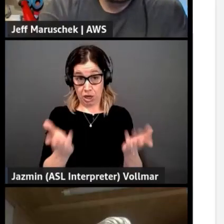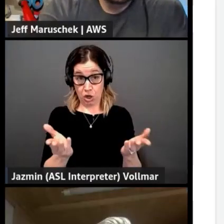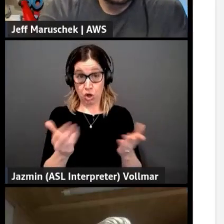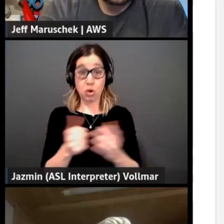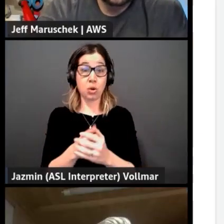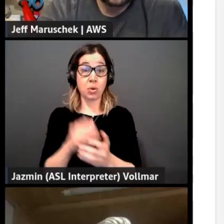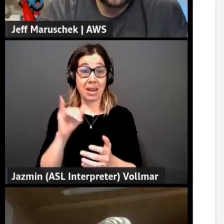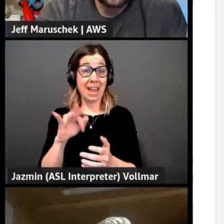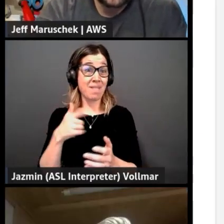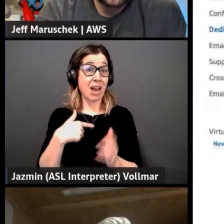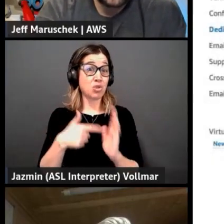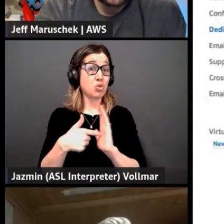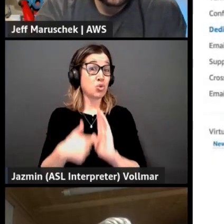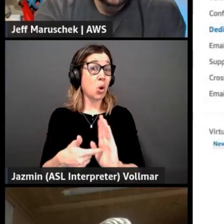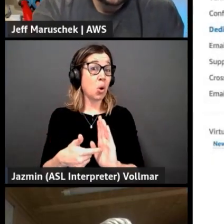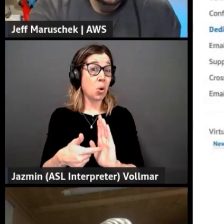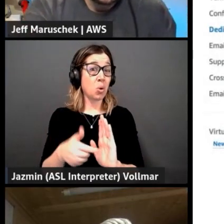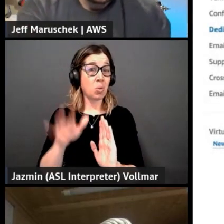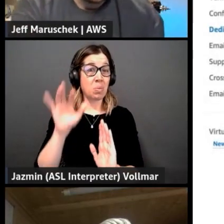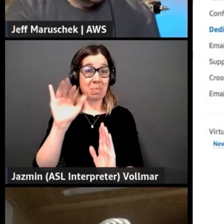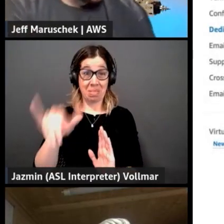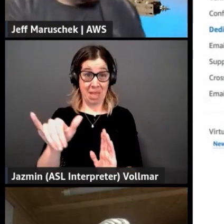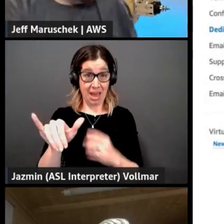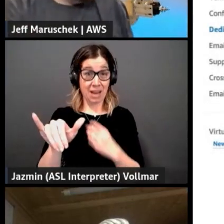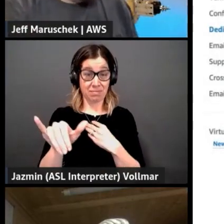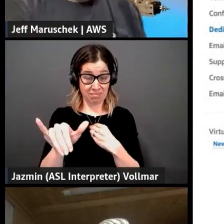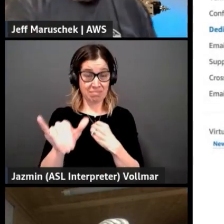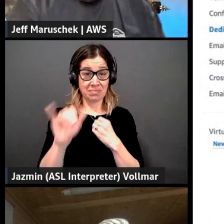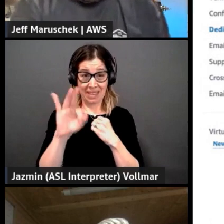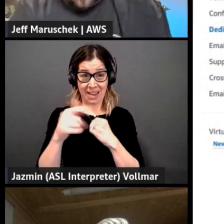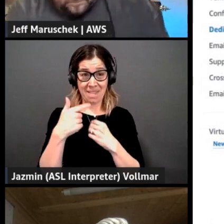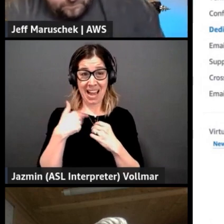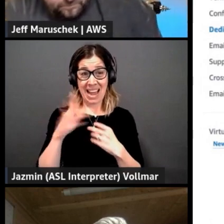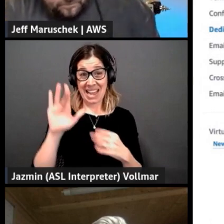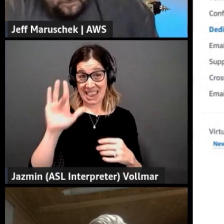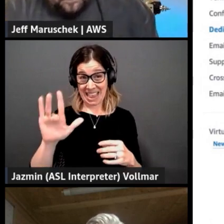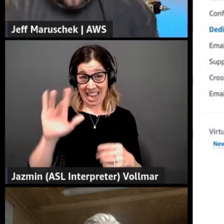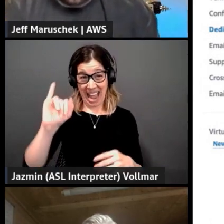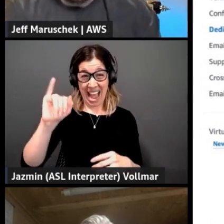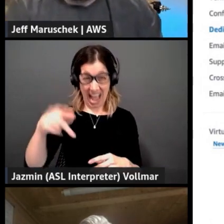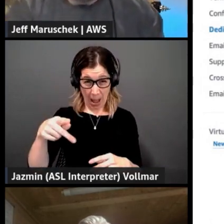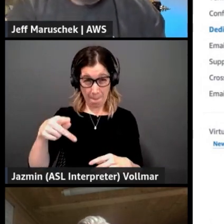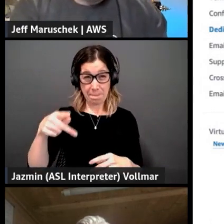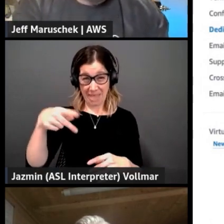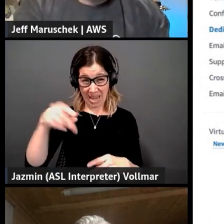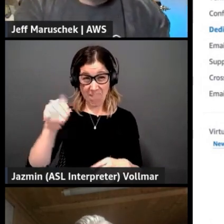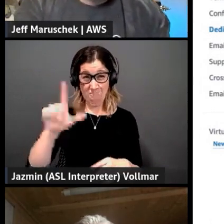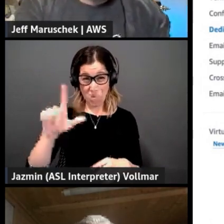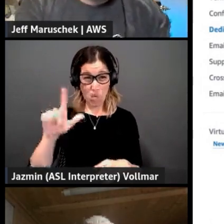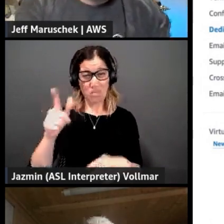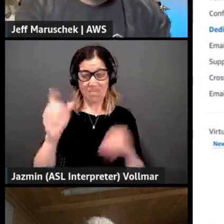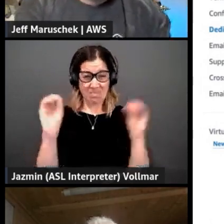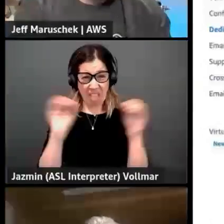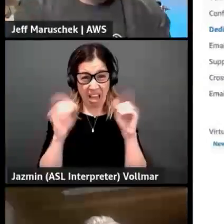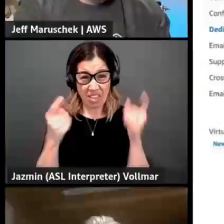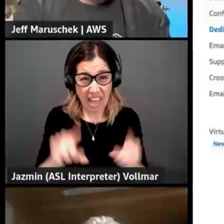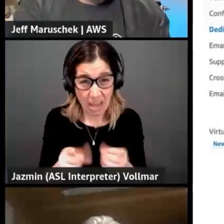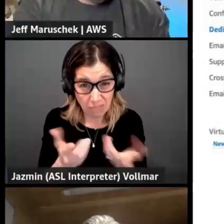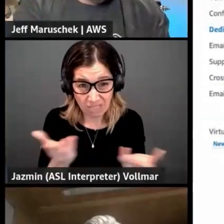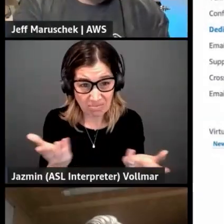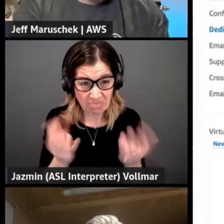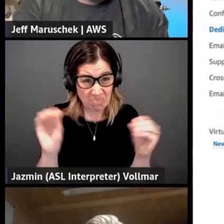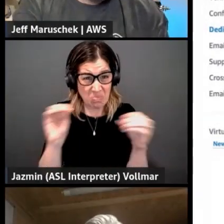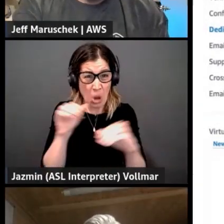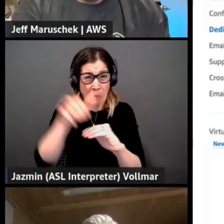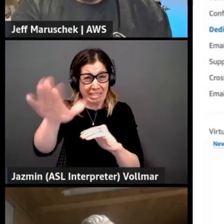you this one, if I click into the IP pool, you'll see here there's nothing happening because I've no sending, right? I've not